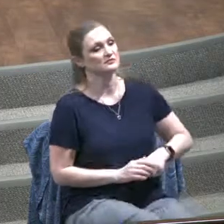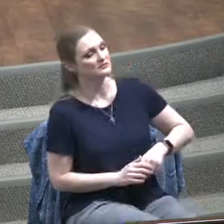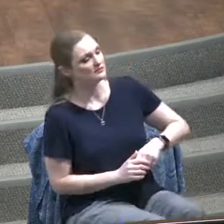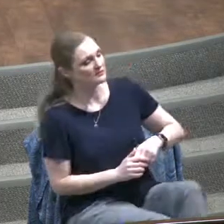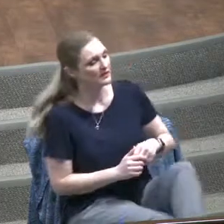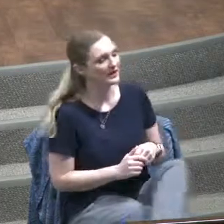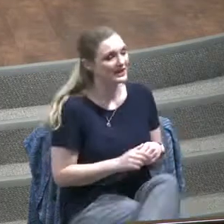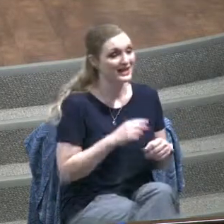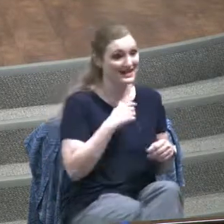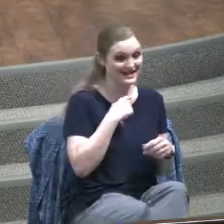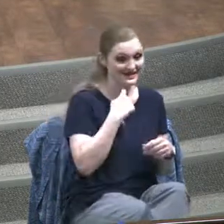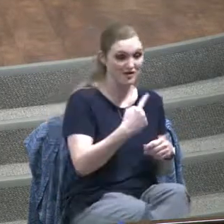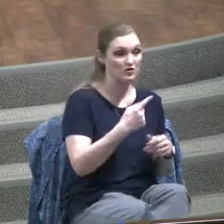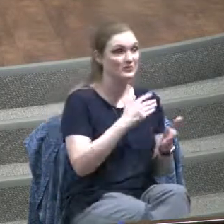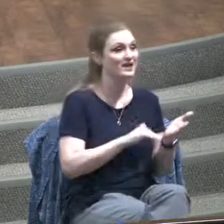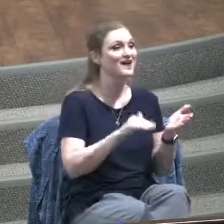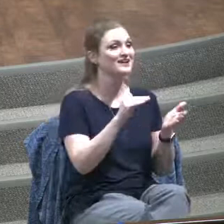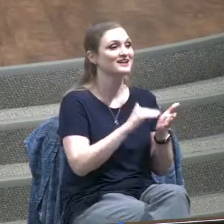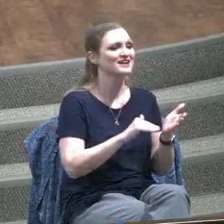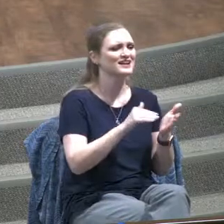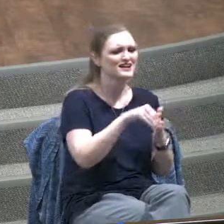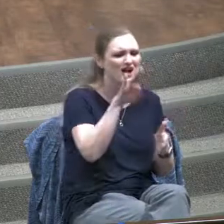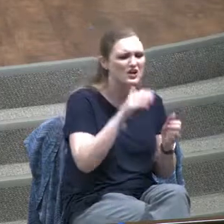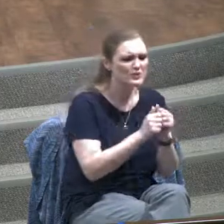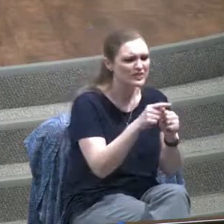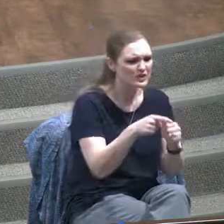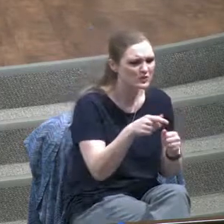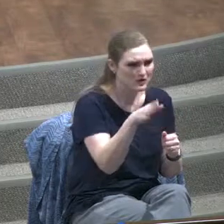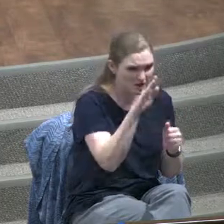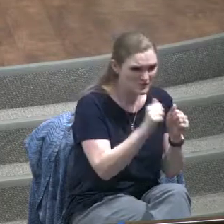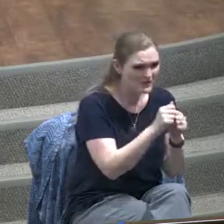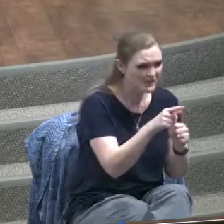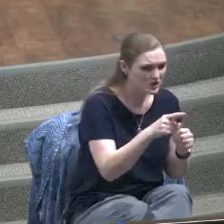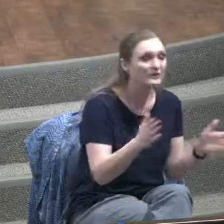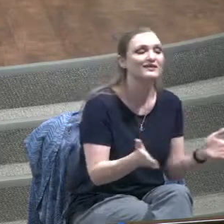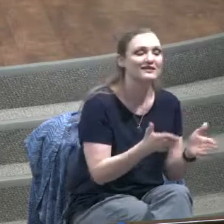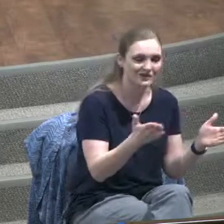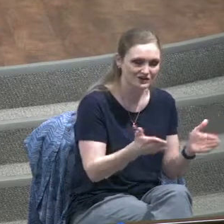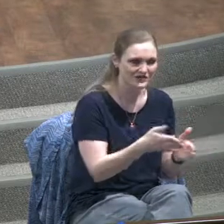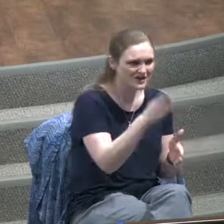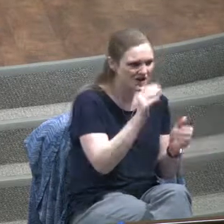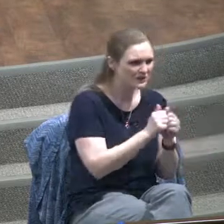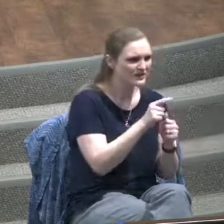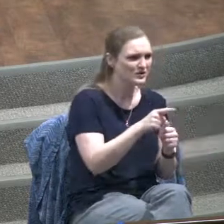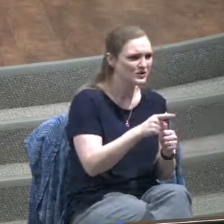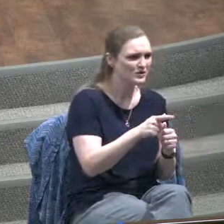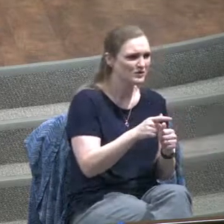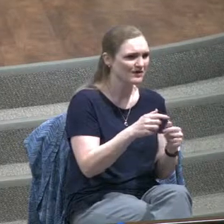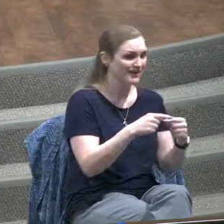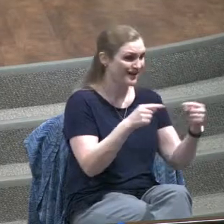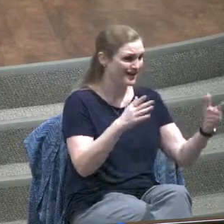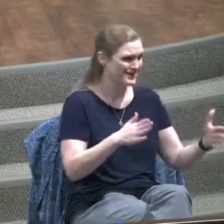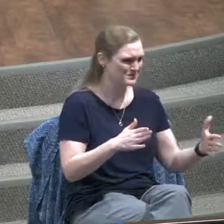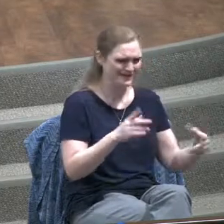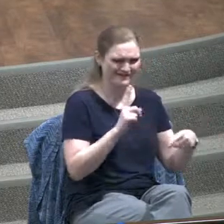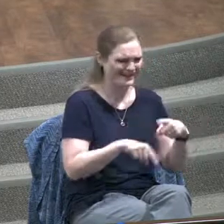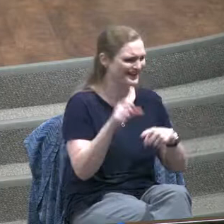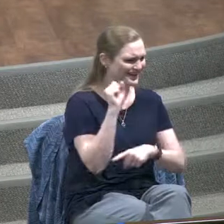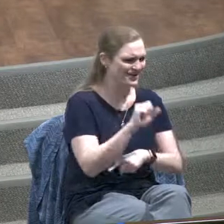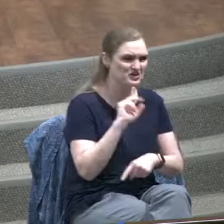He kept telling them that God was on their side. God was with them. If anybody's going to be against them, how can anybody be against them if